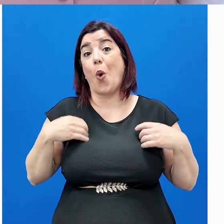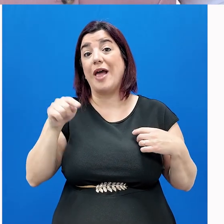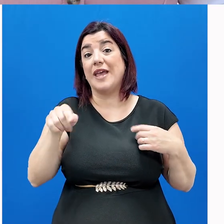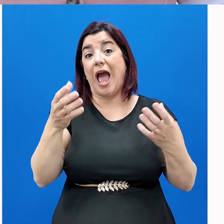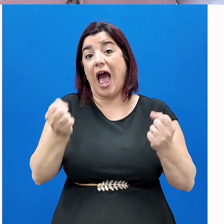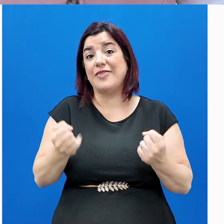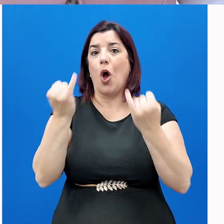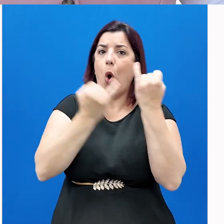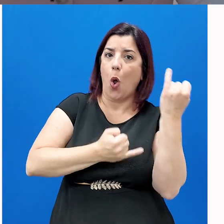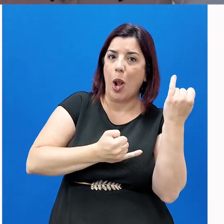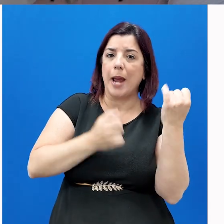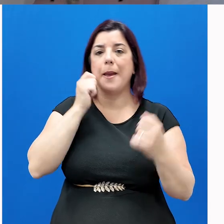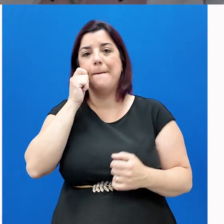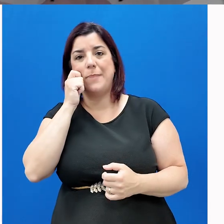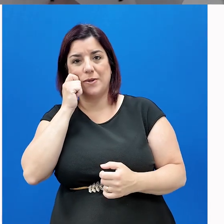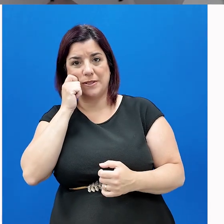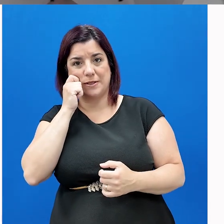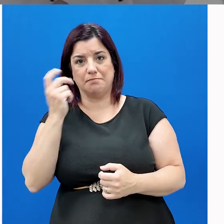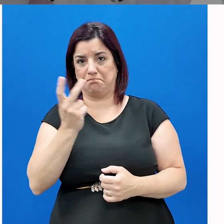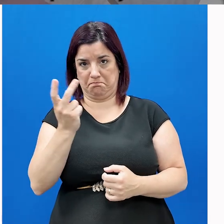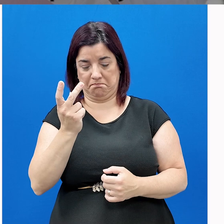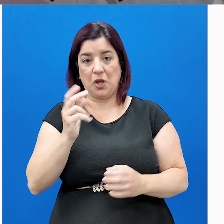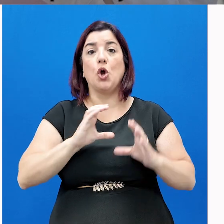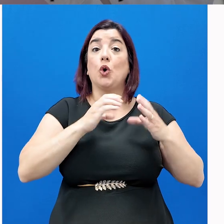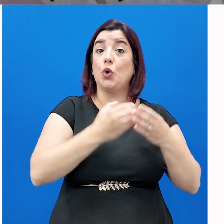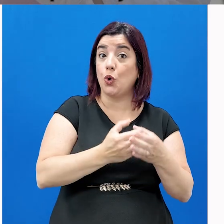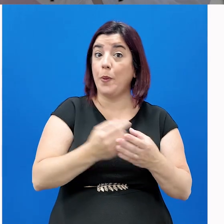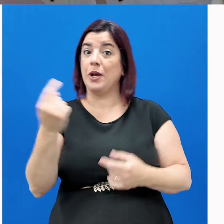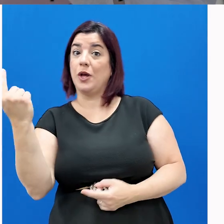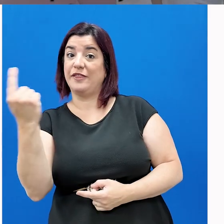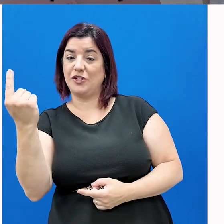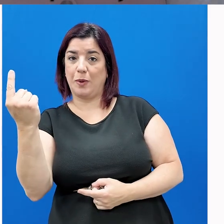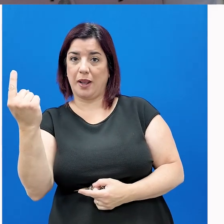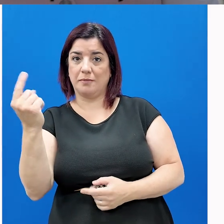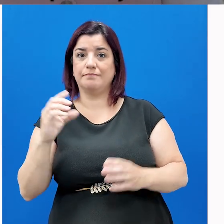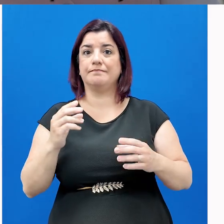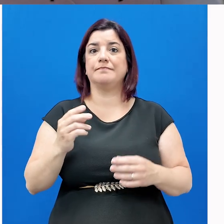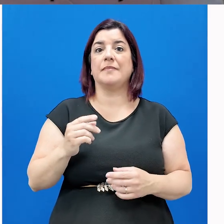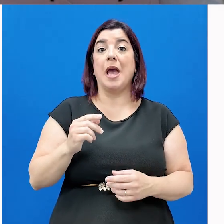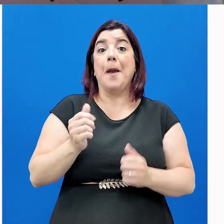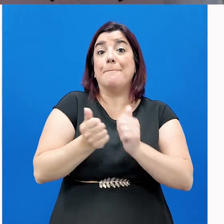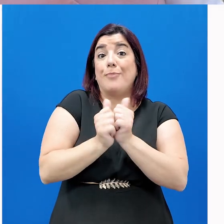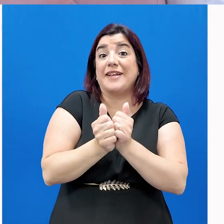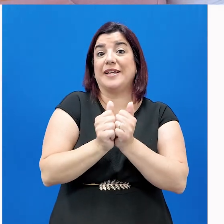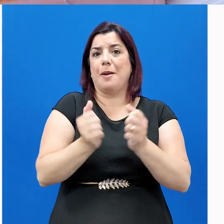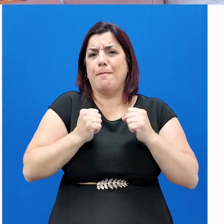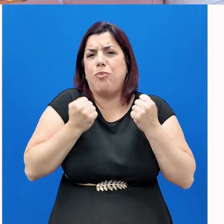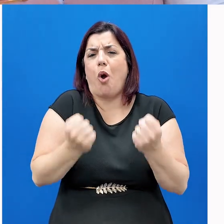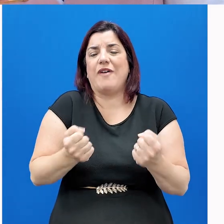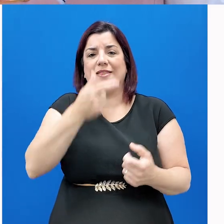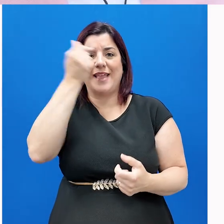online and in-person sessions, solo and group work, practical activities like mock advocacy exercises.